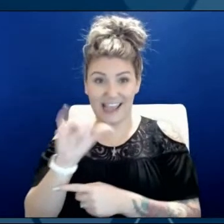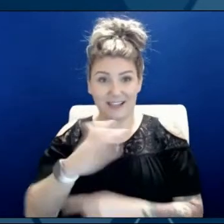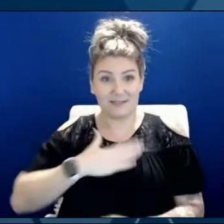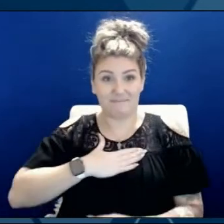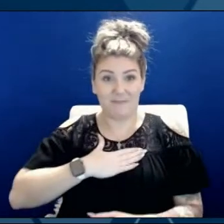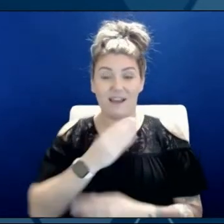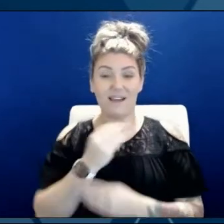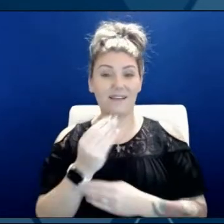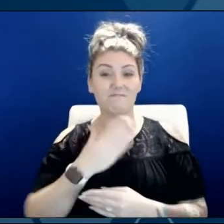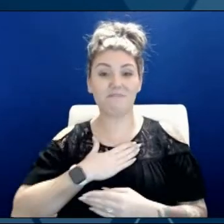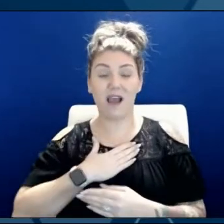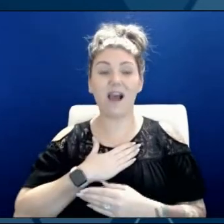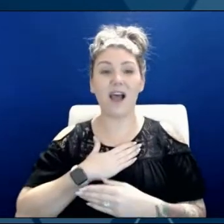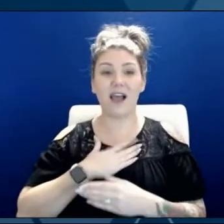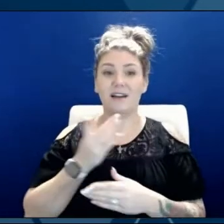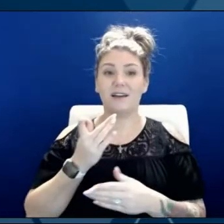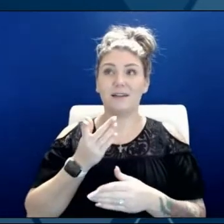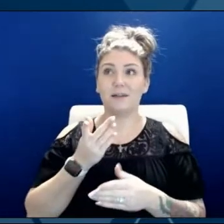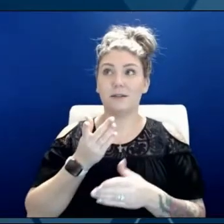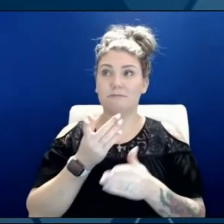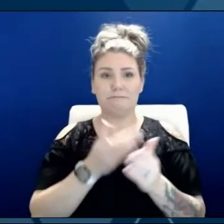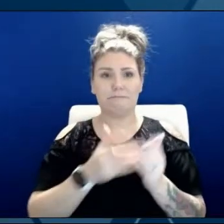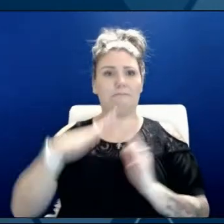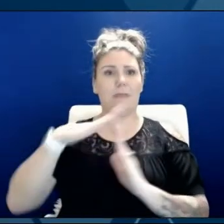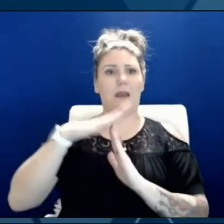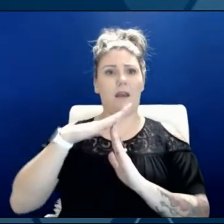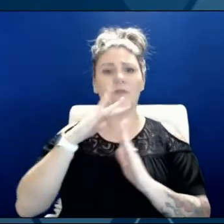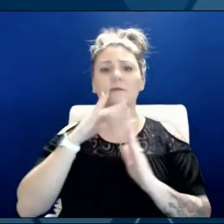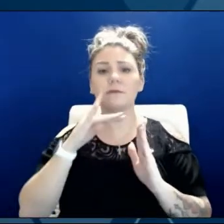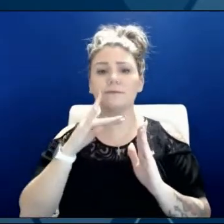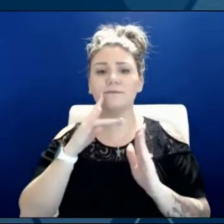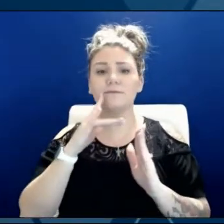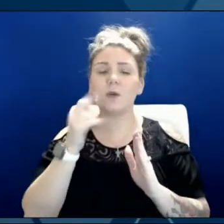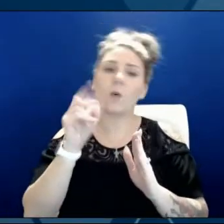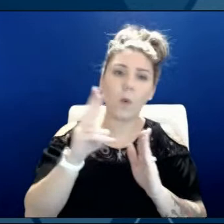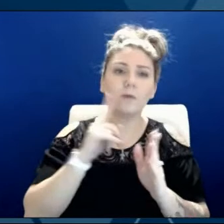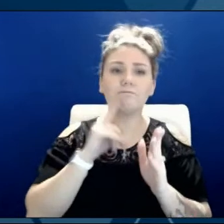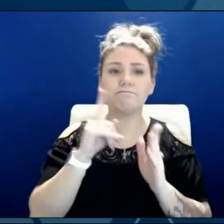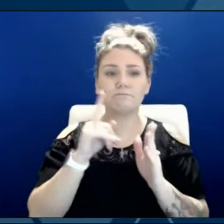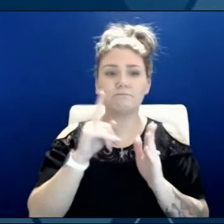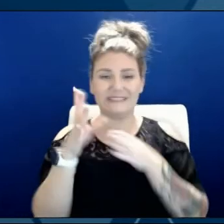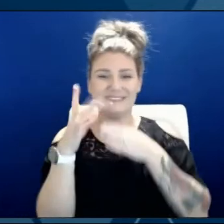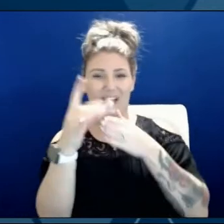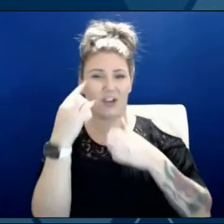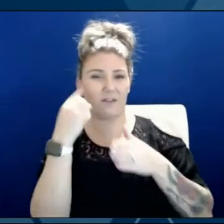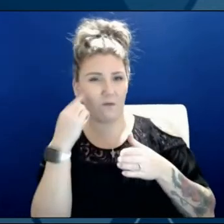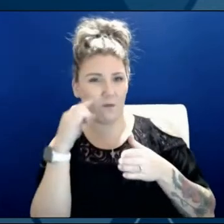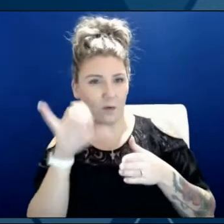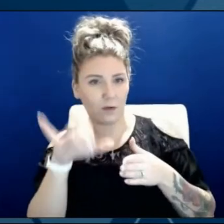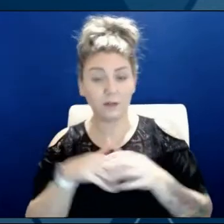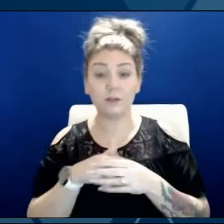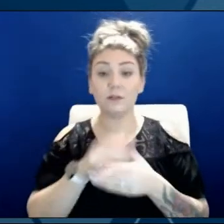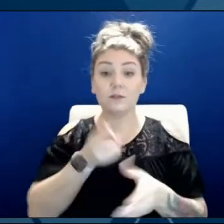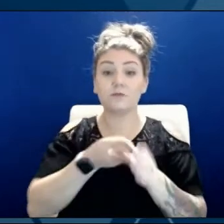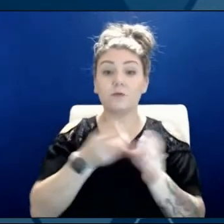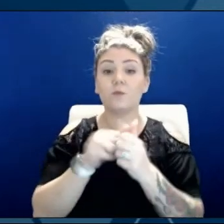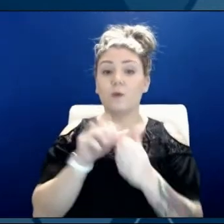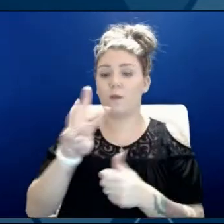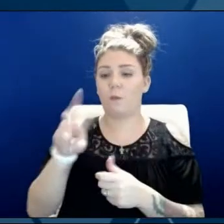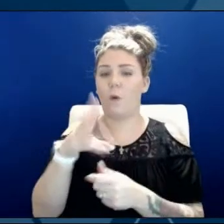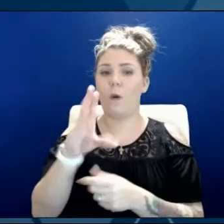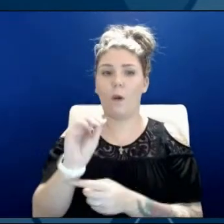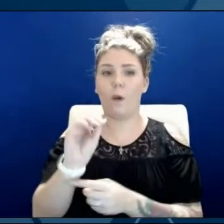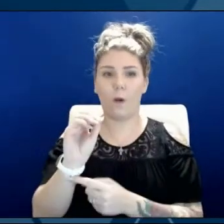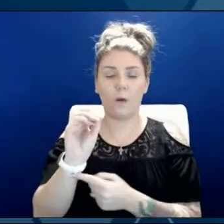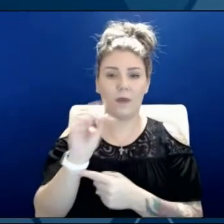colleagues' main governing or looked to body for guidance, joined with the World Health Organization in recommending